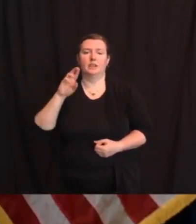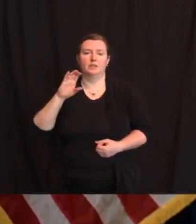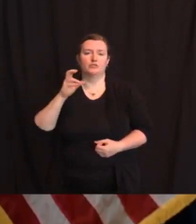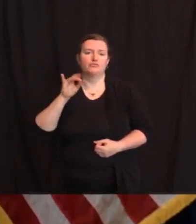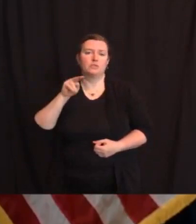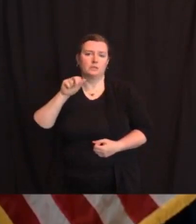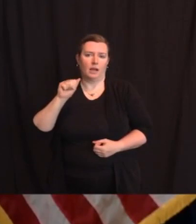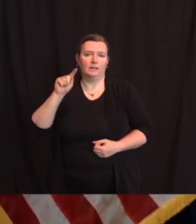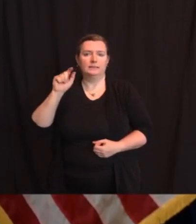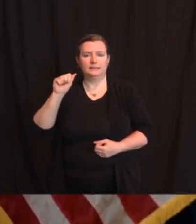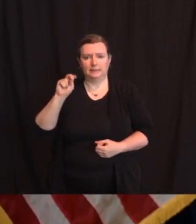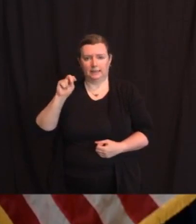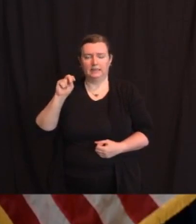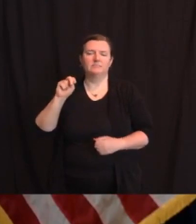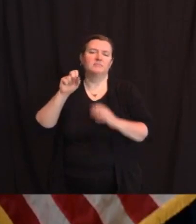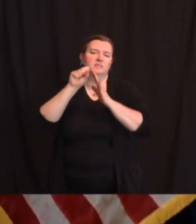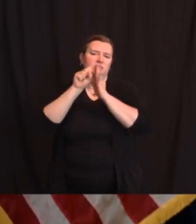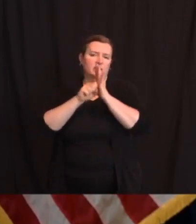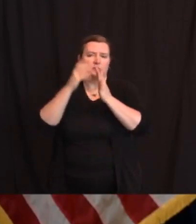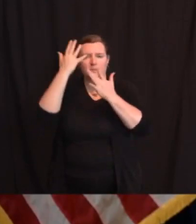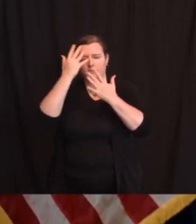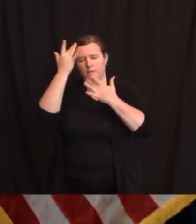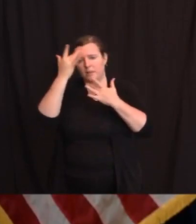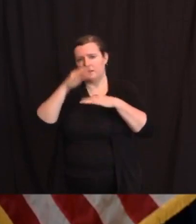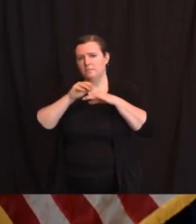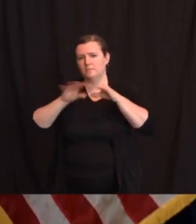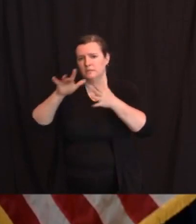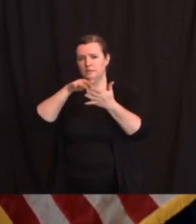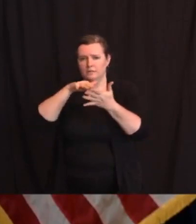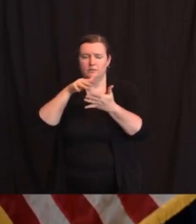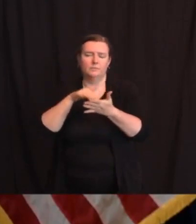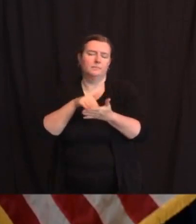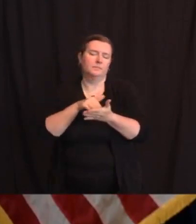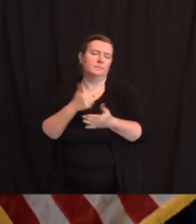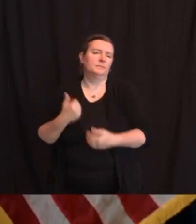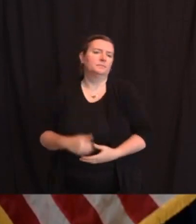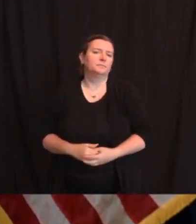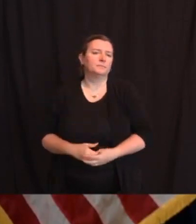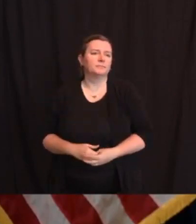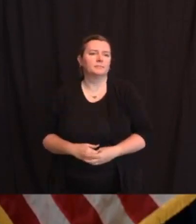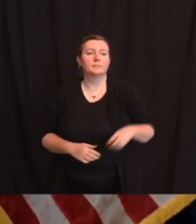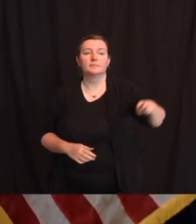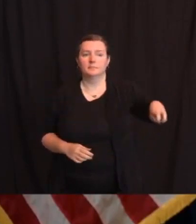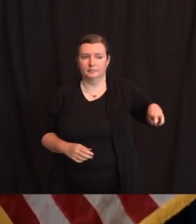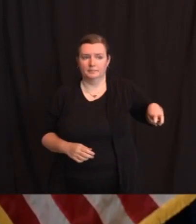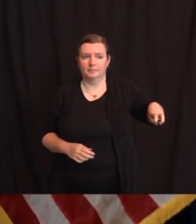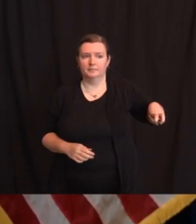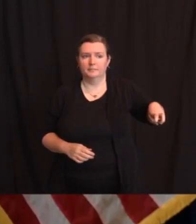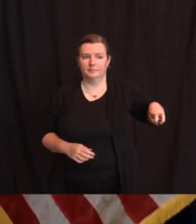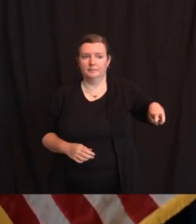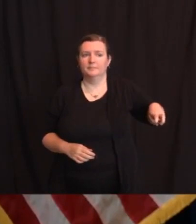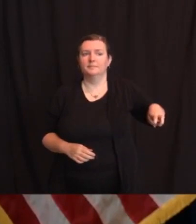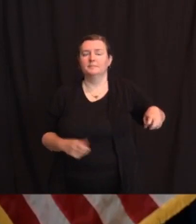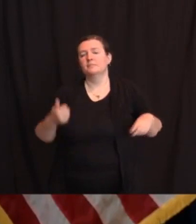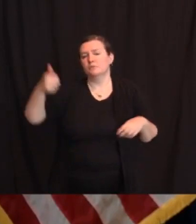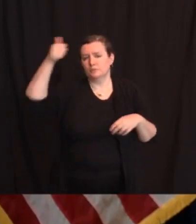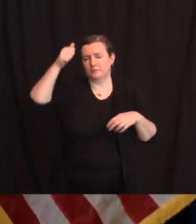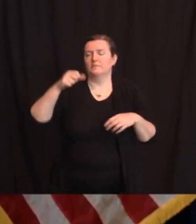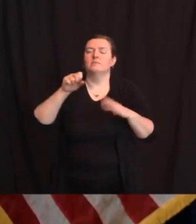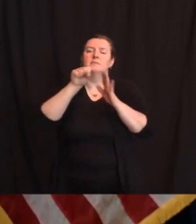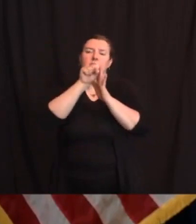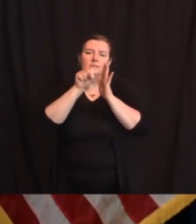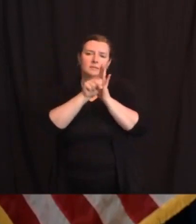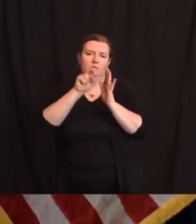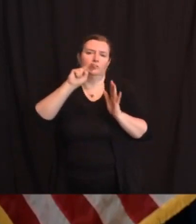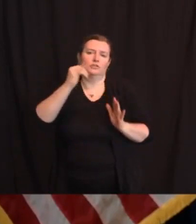epidemiologist, Dr. Christina Tan. Nice to have you both here. The guy to my left who also does not need an introduction, Superintendent of the State